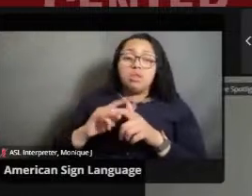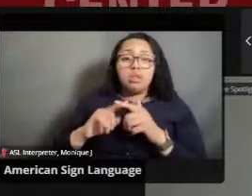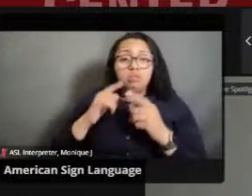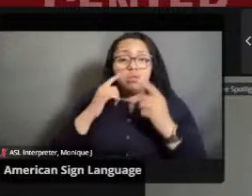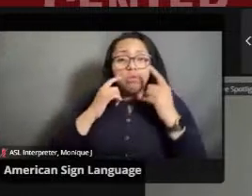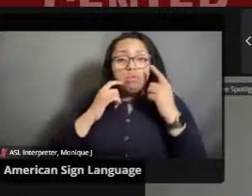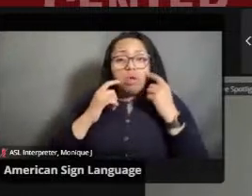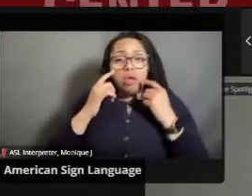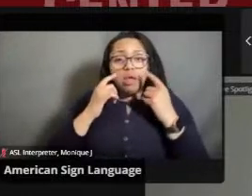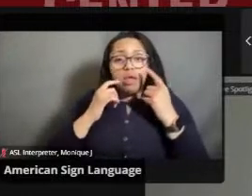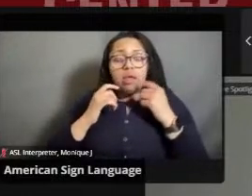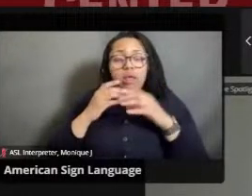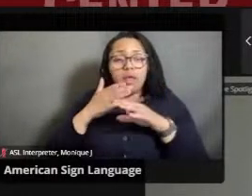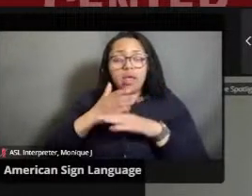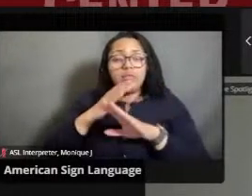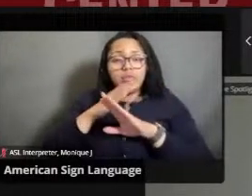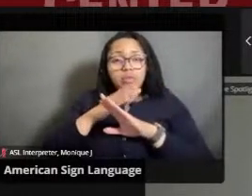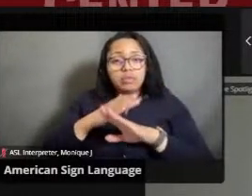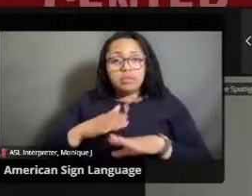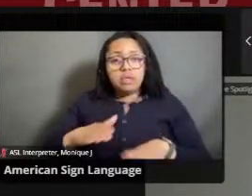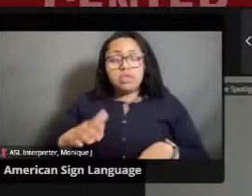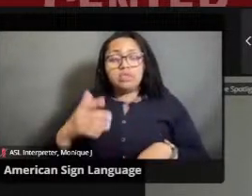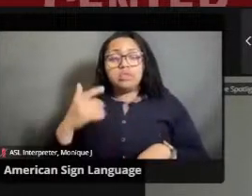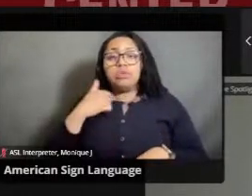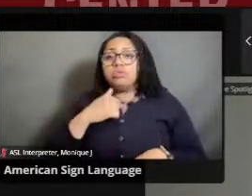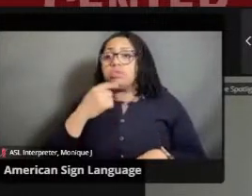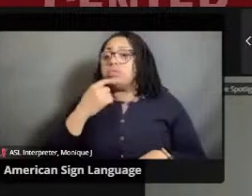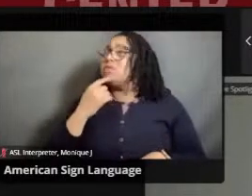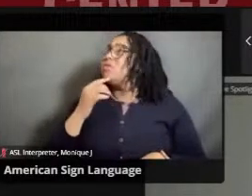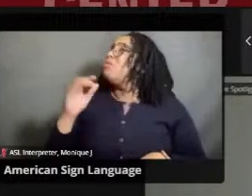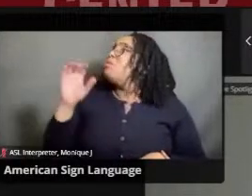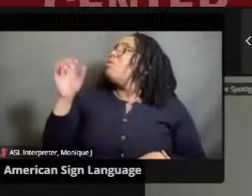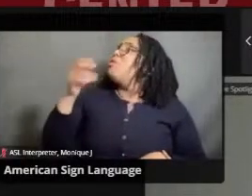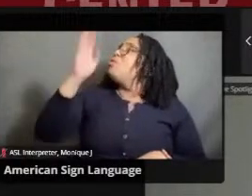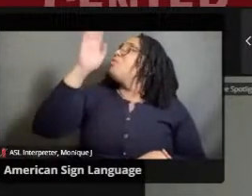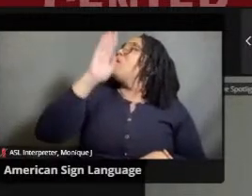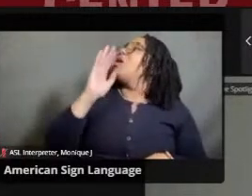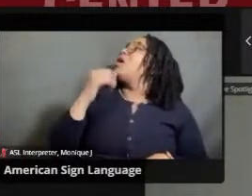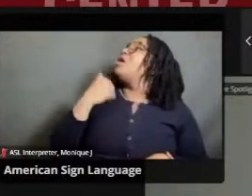say, oh God, we have no one but you.